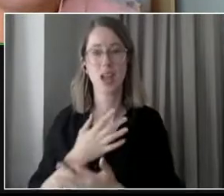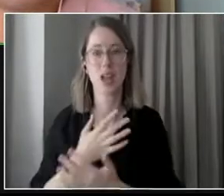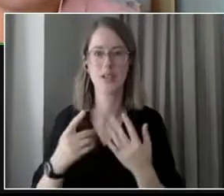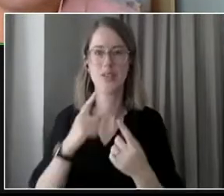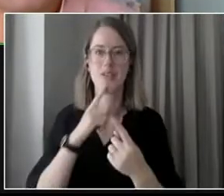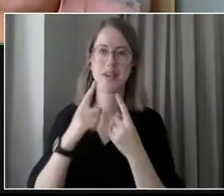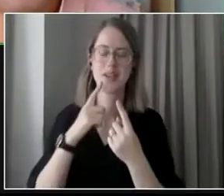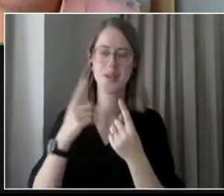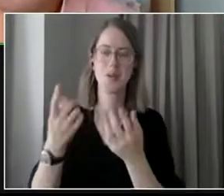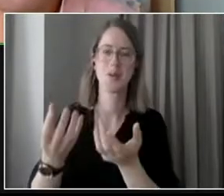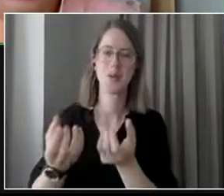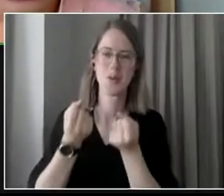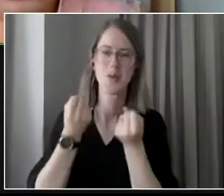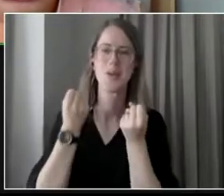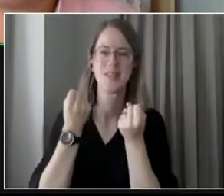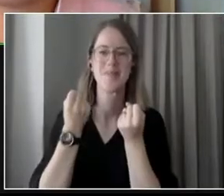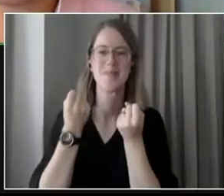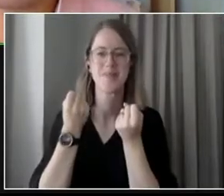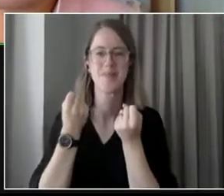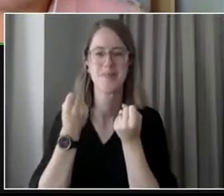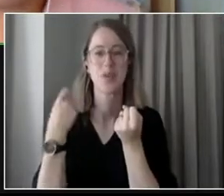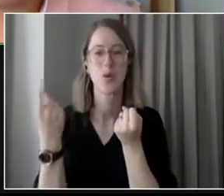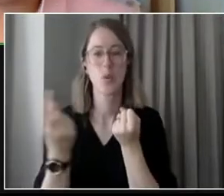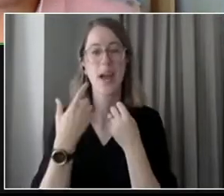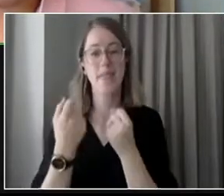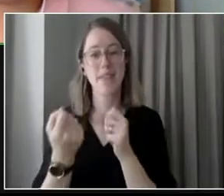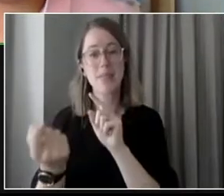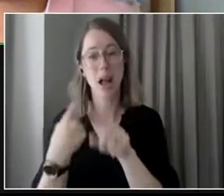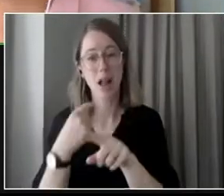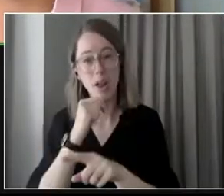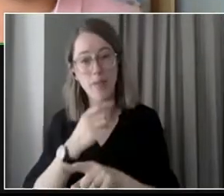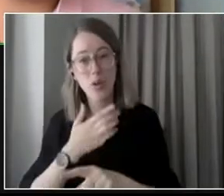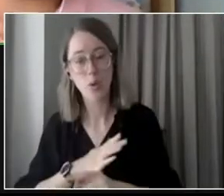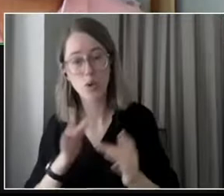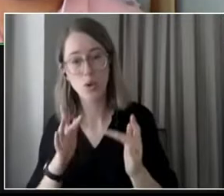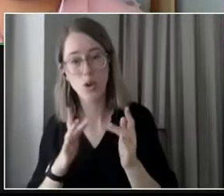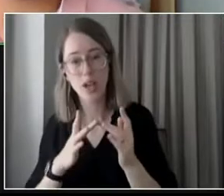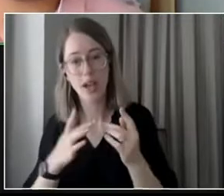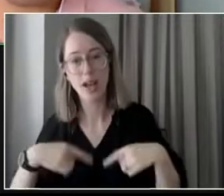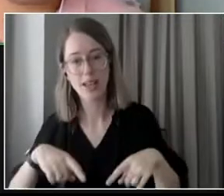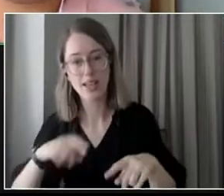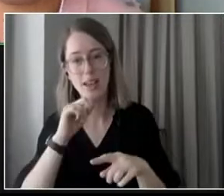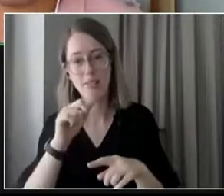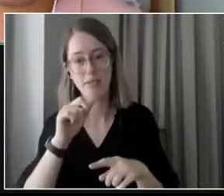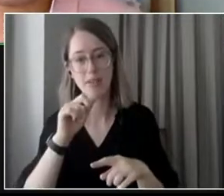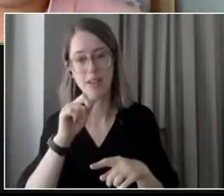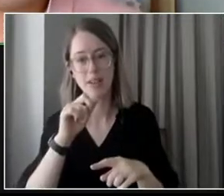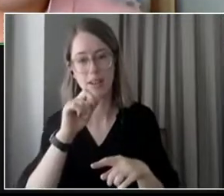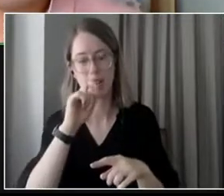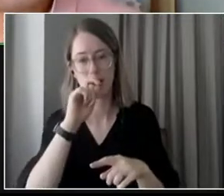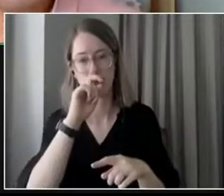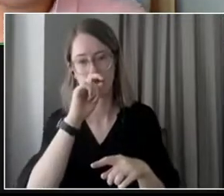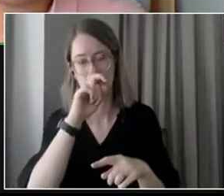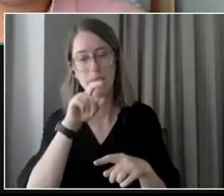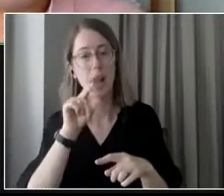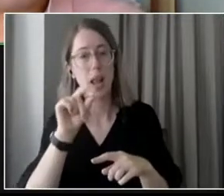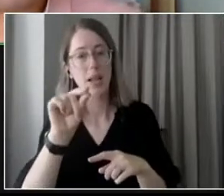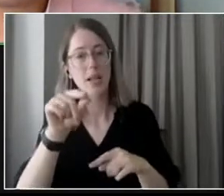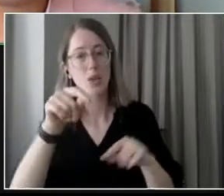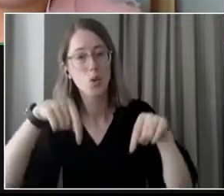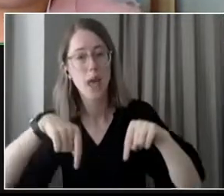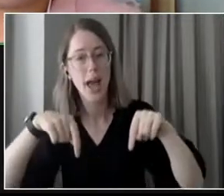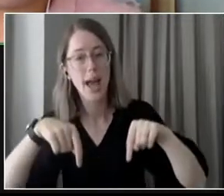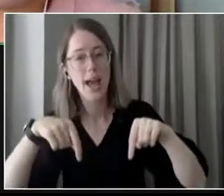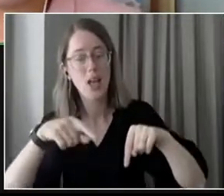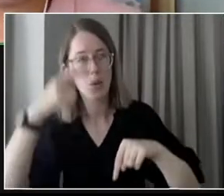to digest. We do have an email address if you want to contact us if by some chance later on in the day you